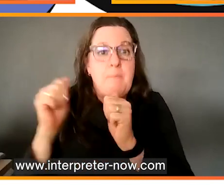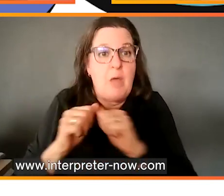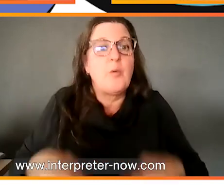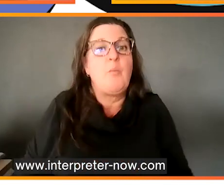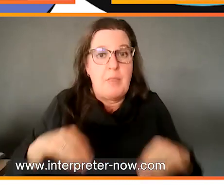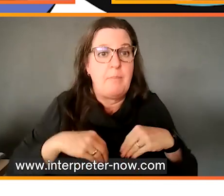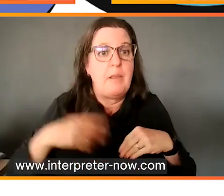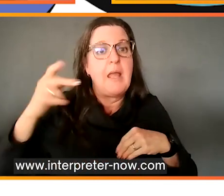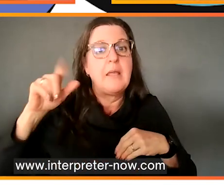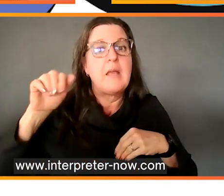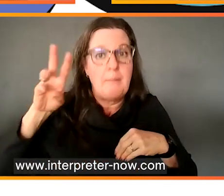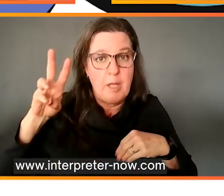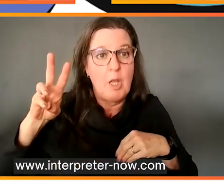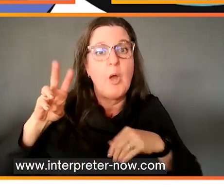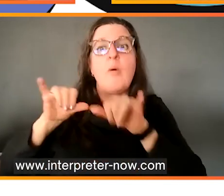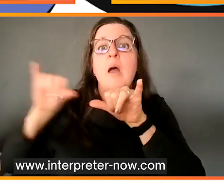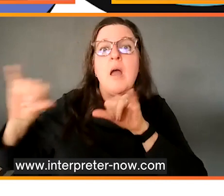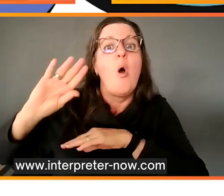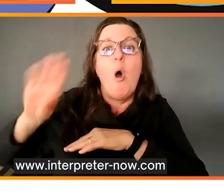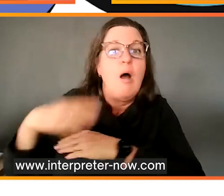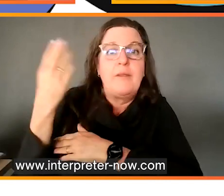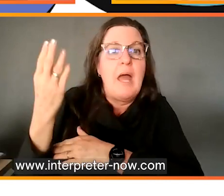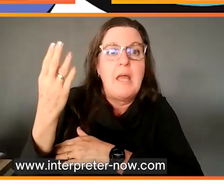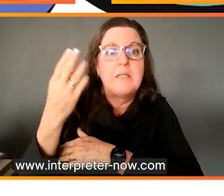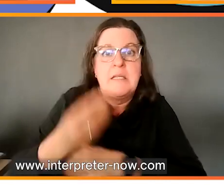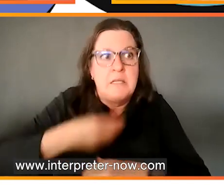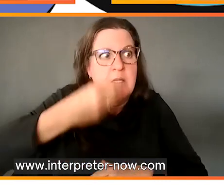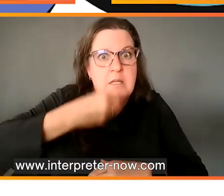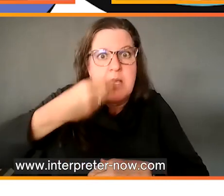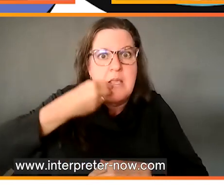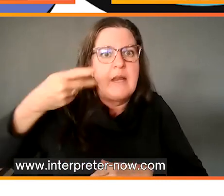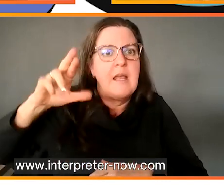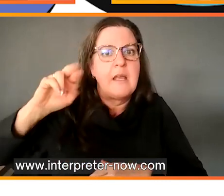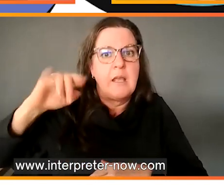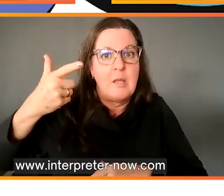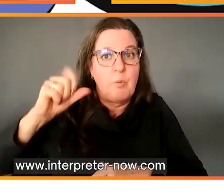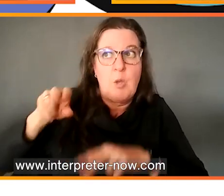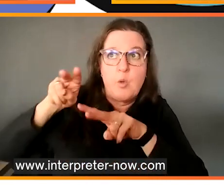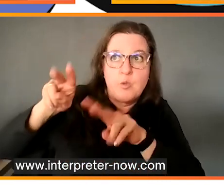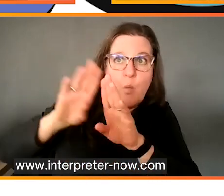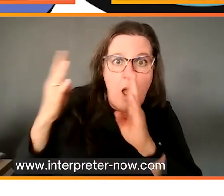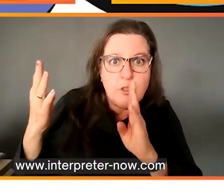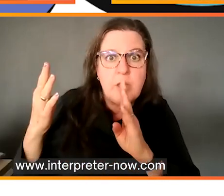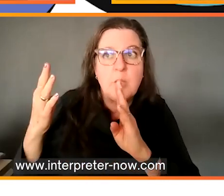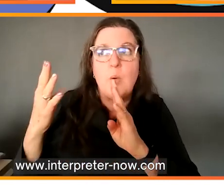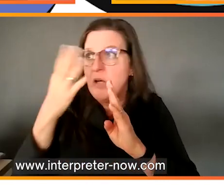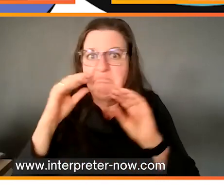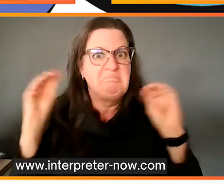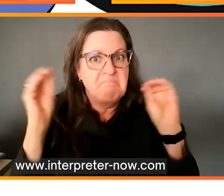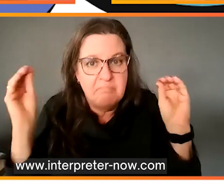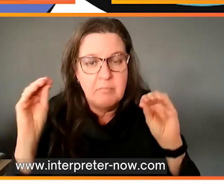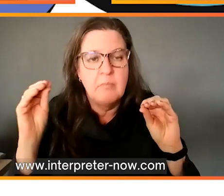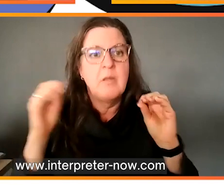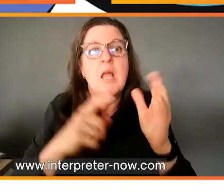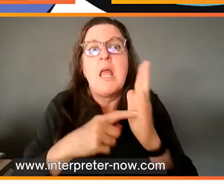in the bathtub with a blanket and my pillow. And I stayed there all night, double stacking Pringles, watching the door, didn't